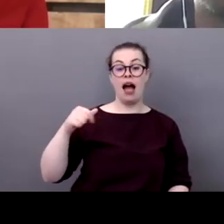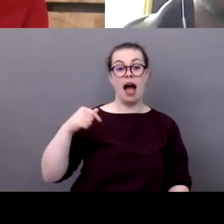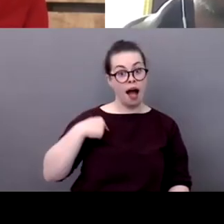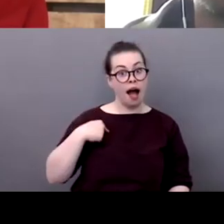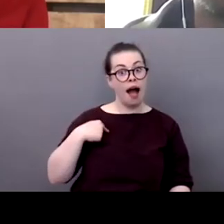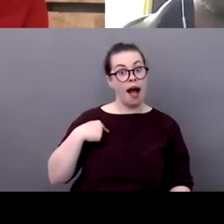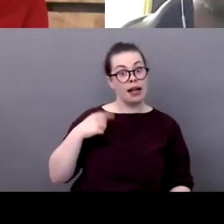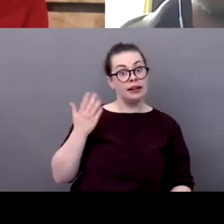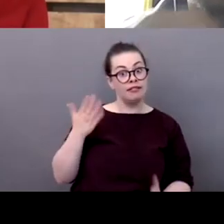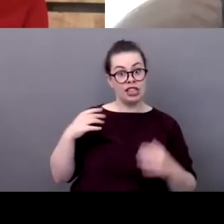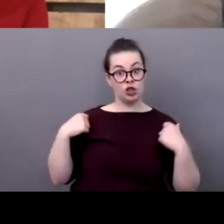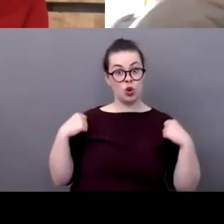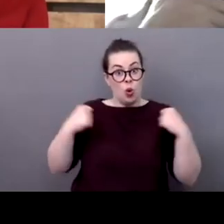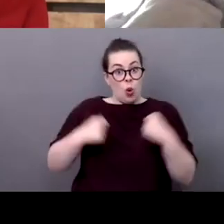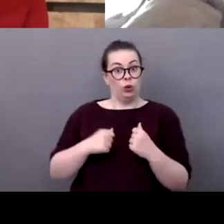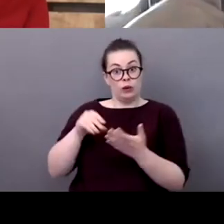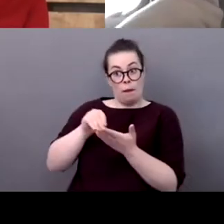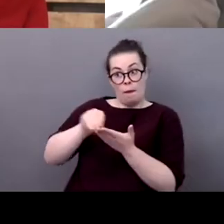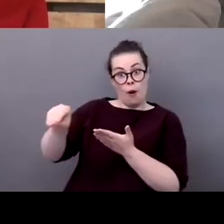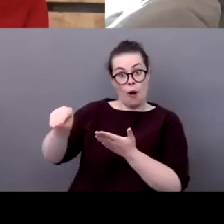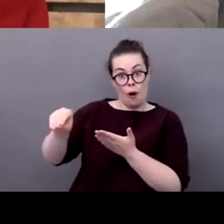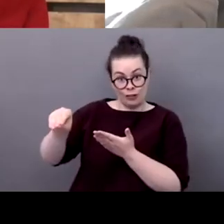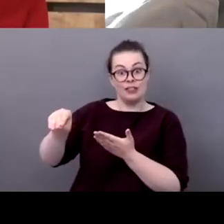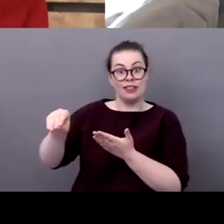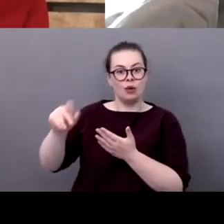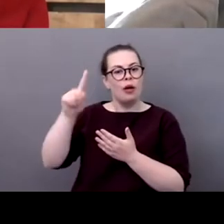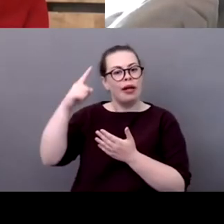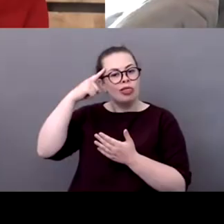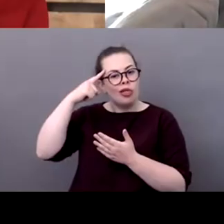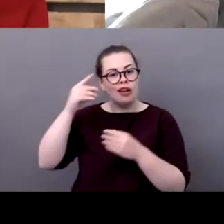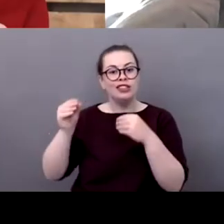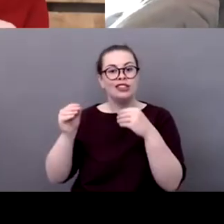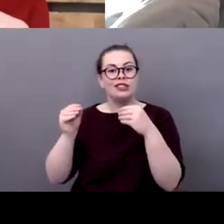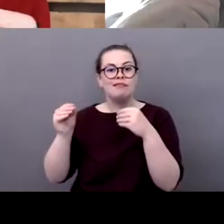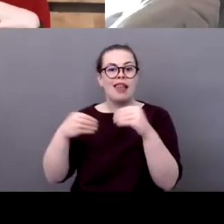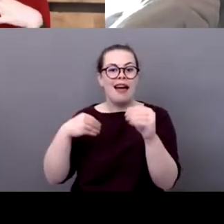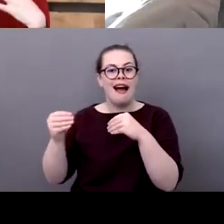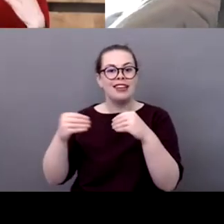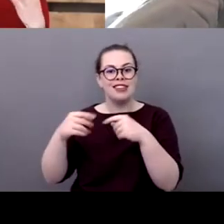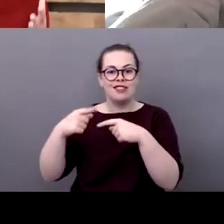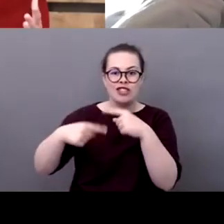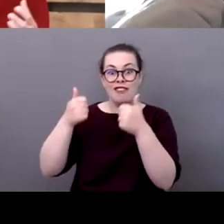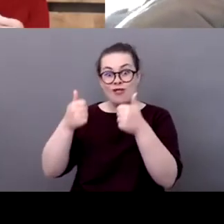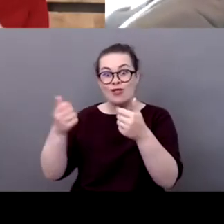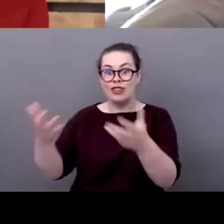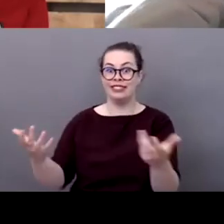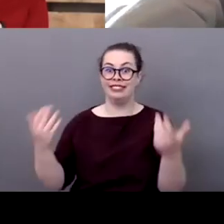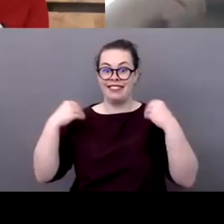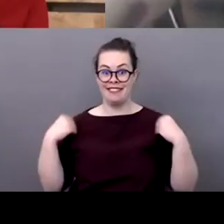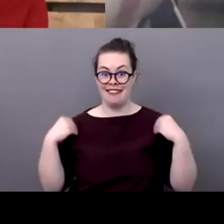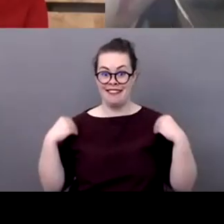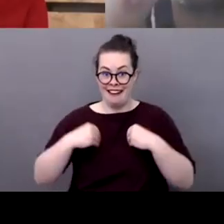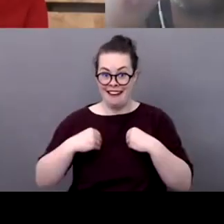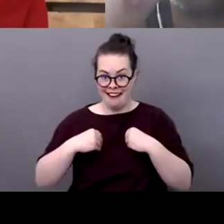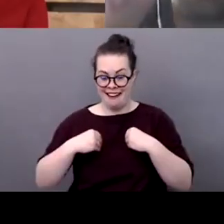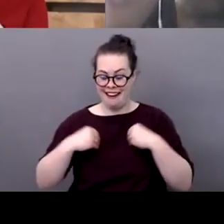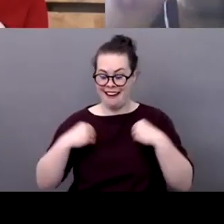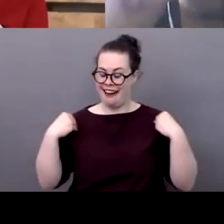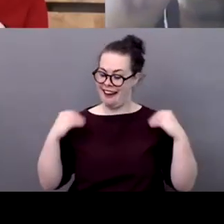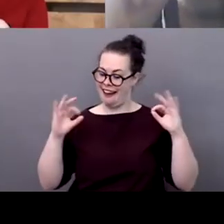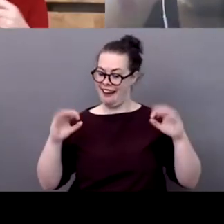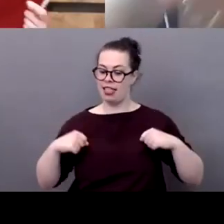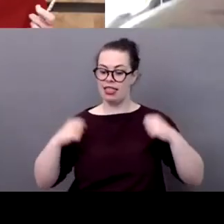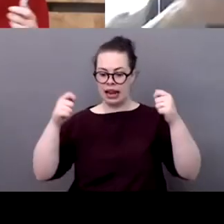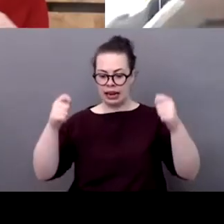recycled plastic, and when I opened it, it was made in China. So they can't lure the public. They can't say they are